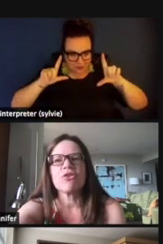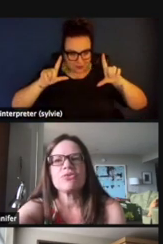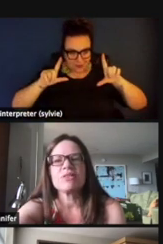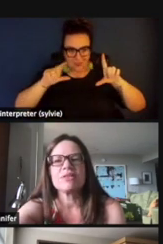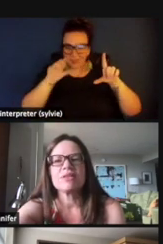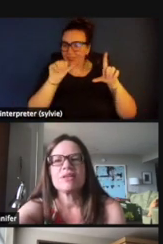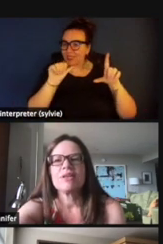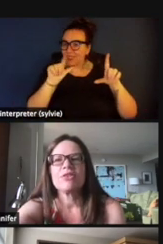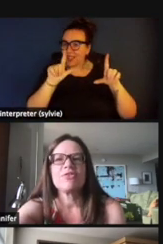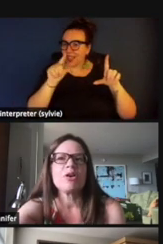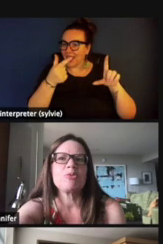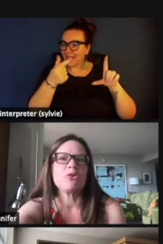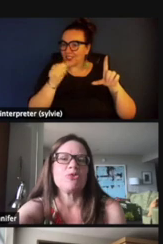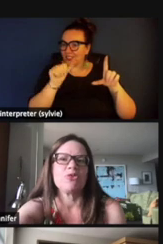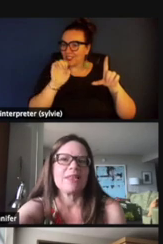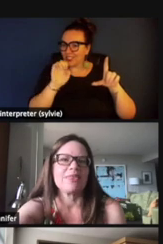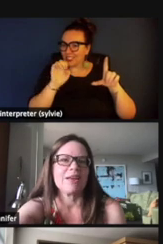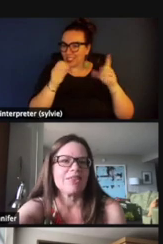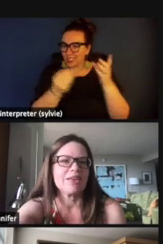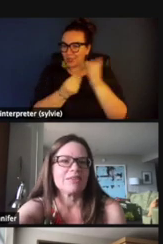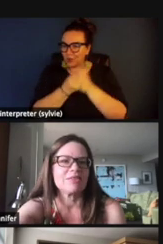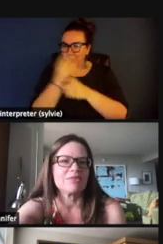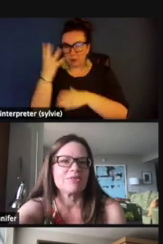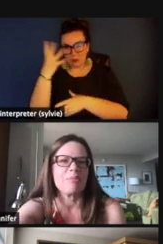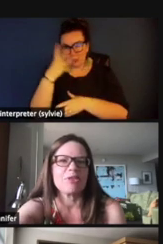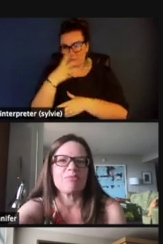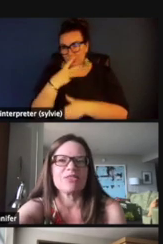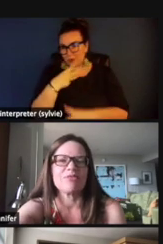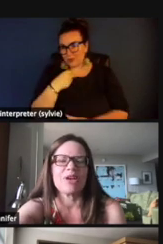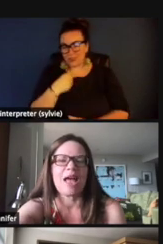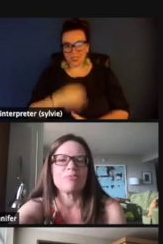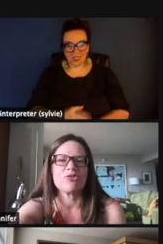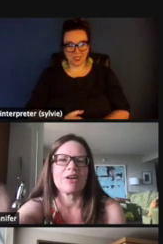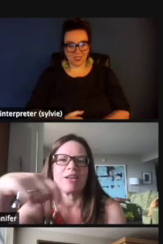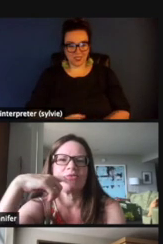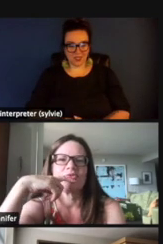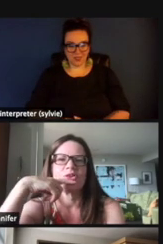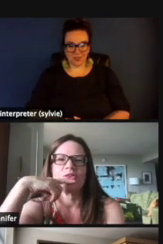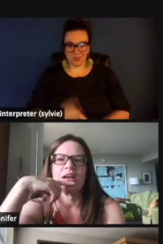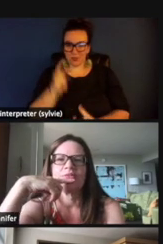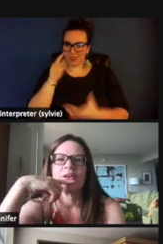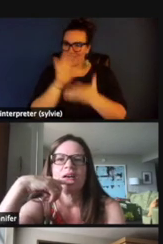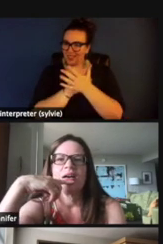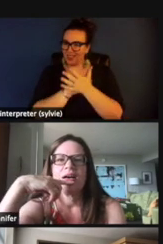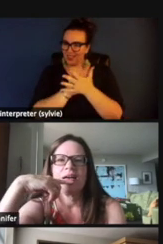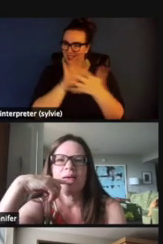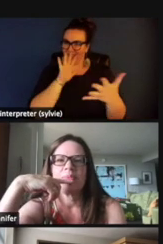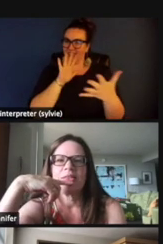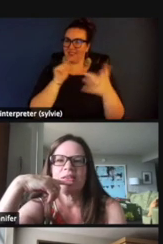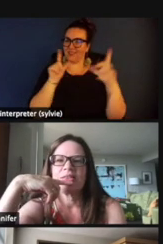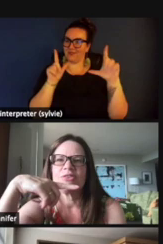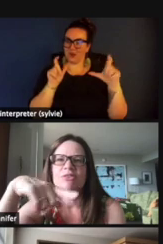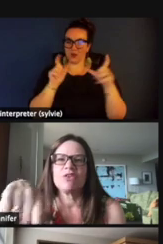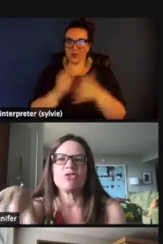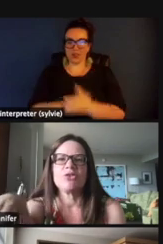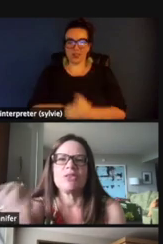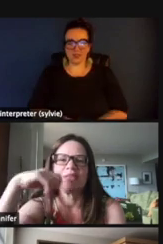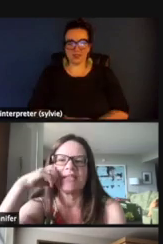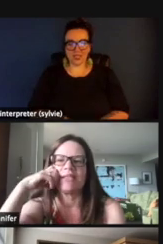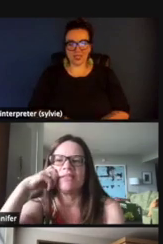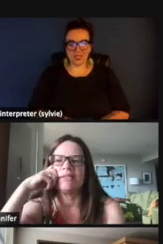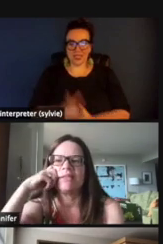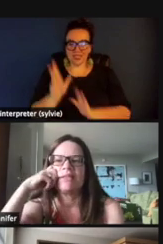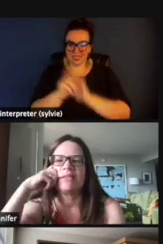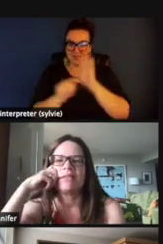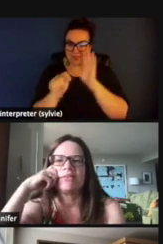kind of growths. They're very beautiful, I think. To me, it's a very abstract kind of photograph. And then here's a video so you can